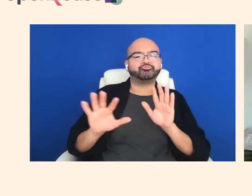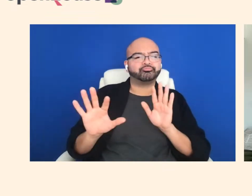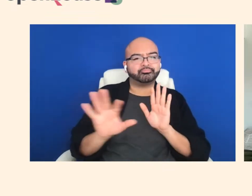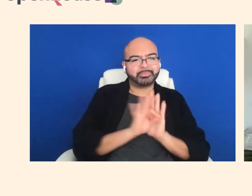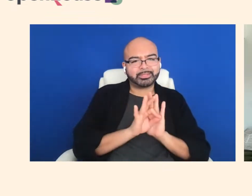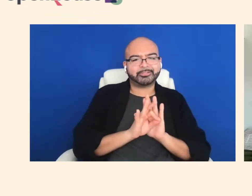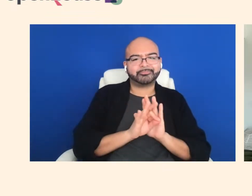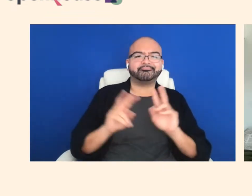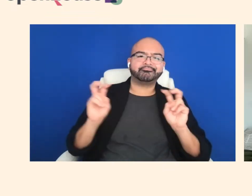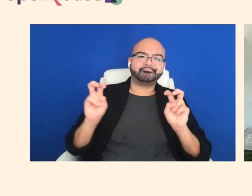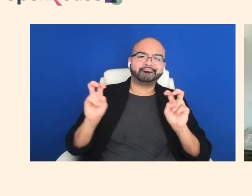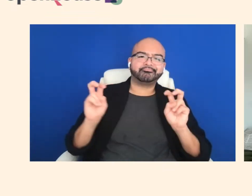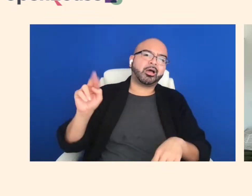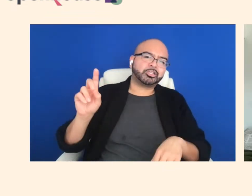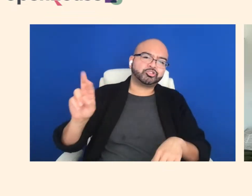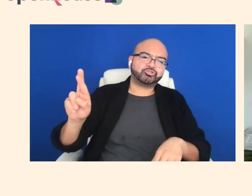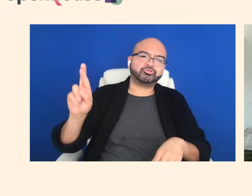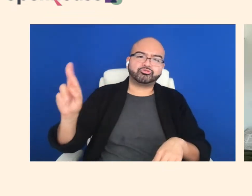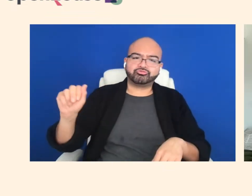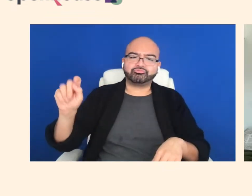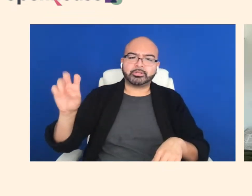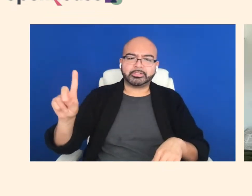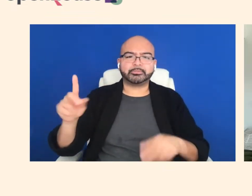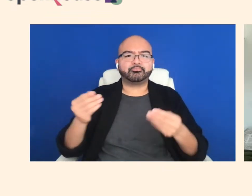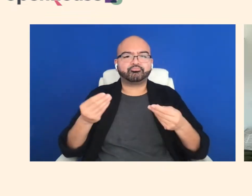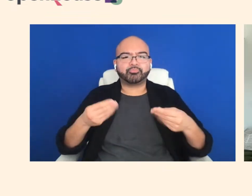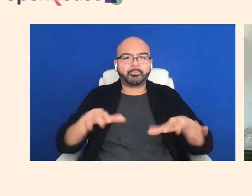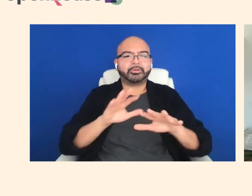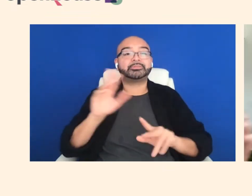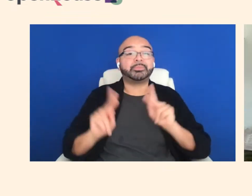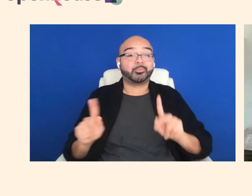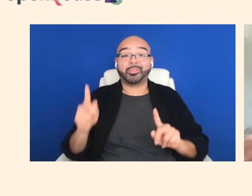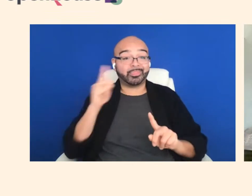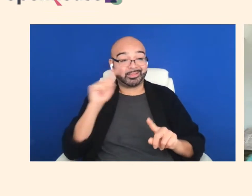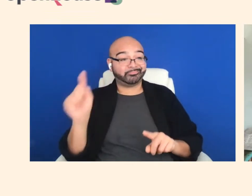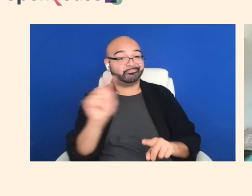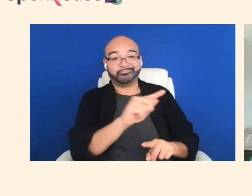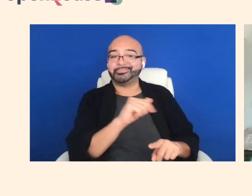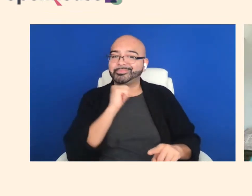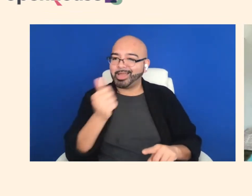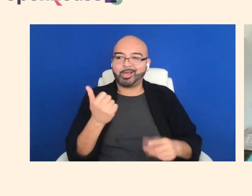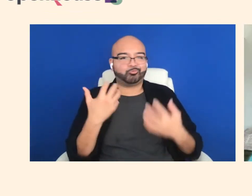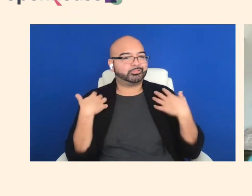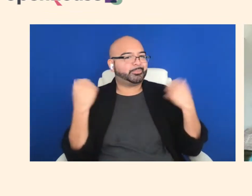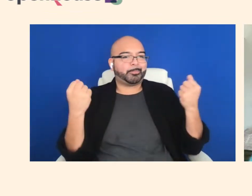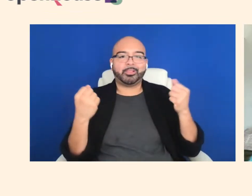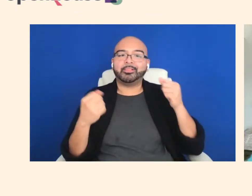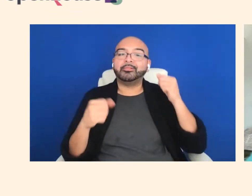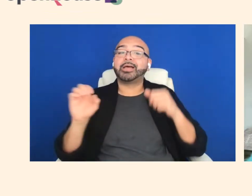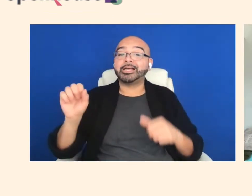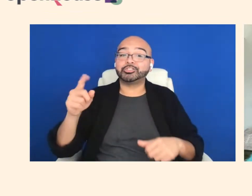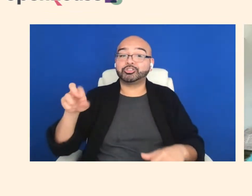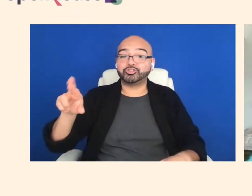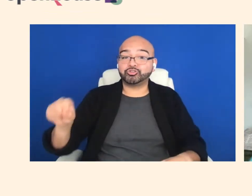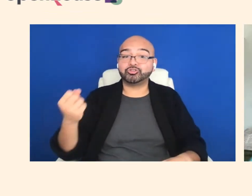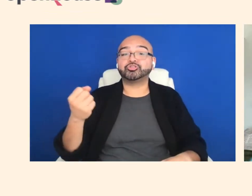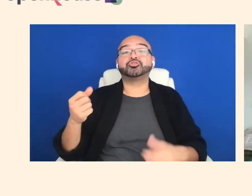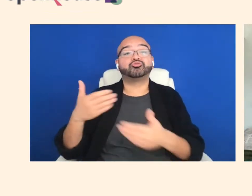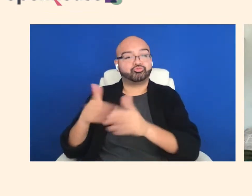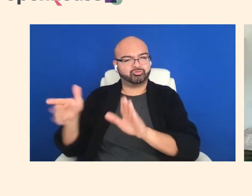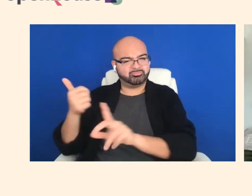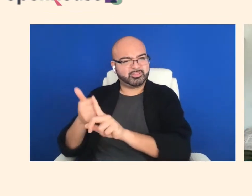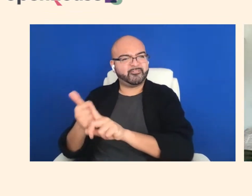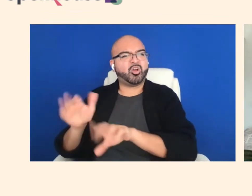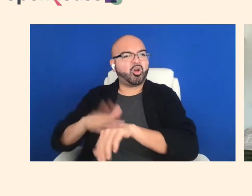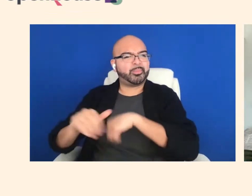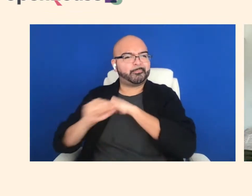underrated properties that people think are not redeemable. So the Esther's Orbit Room had been on the market on and off for 10 or 15 years, and many people